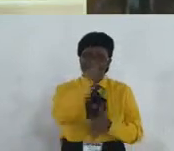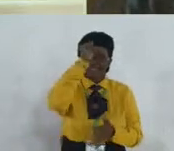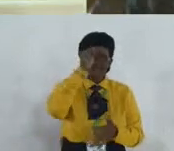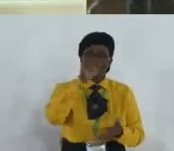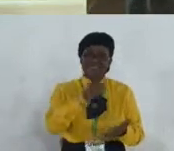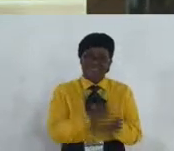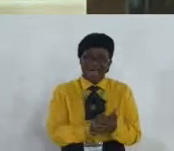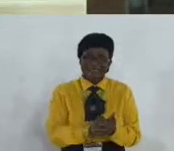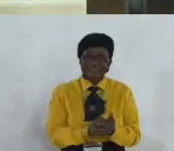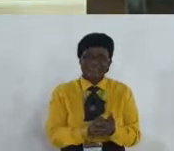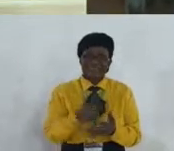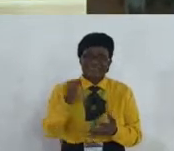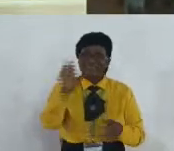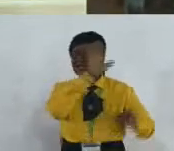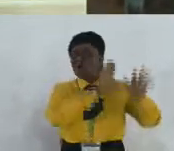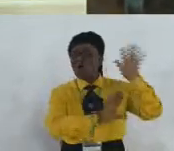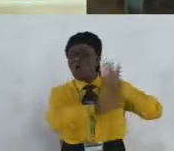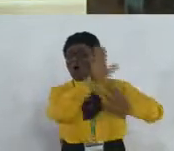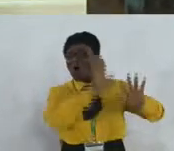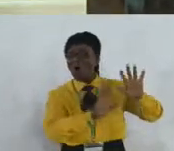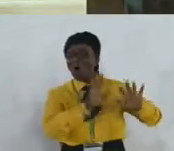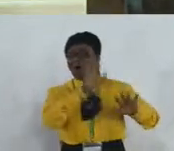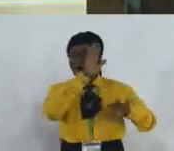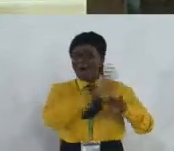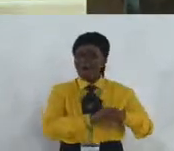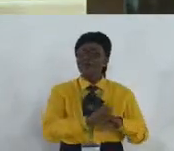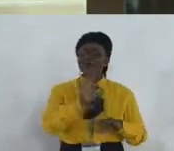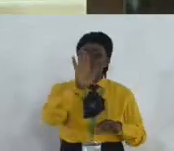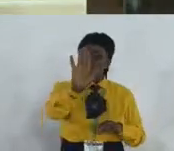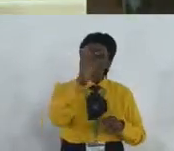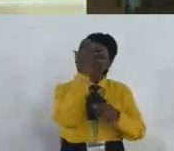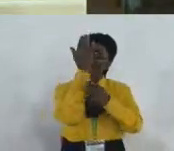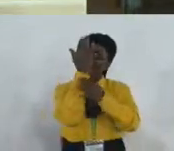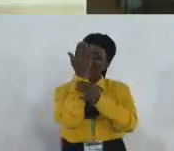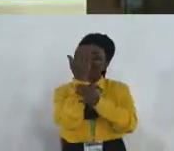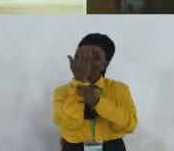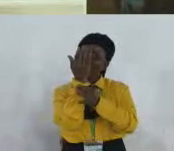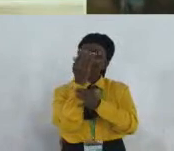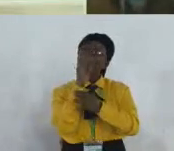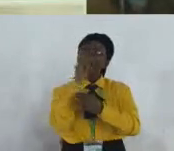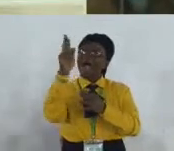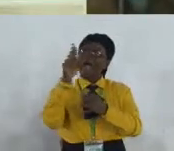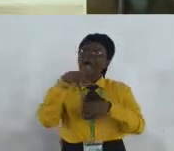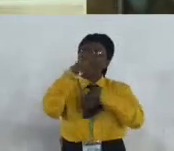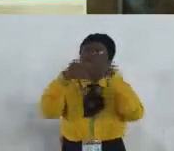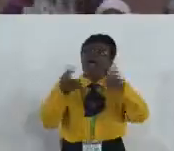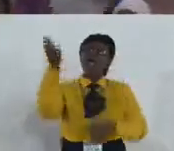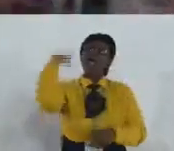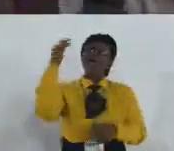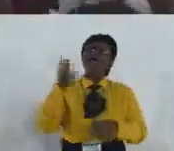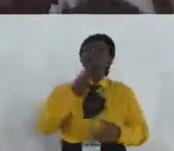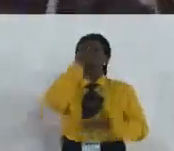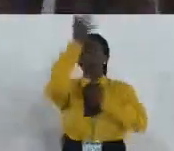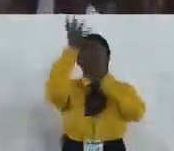that the seed on your hands are gone, shout hallelujah.